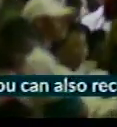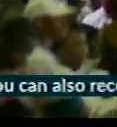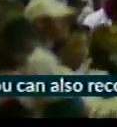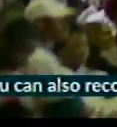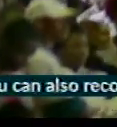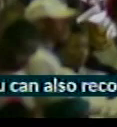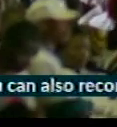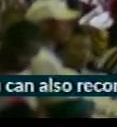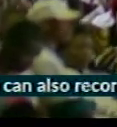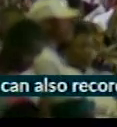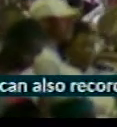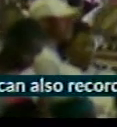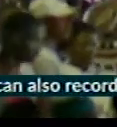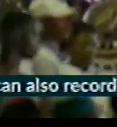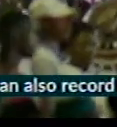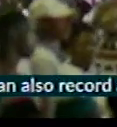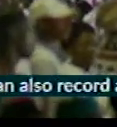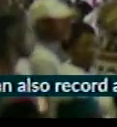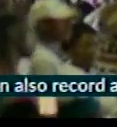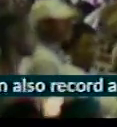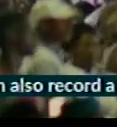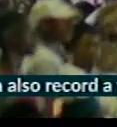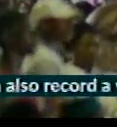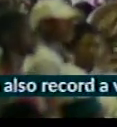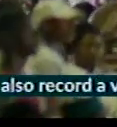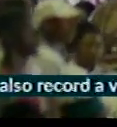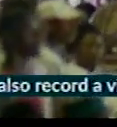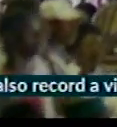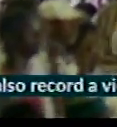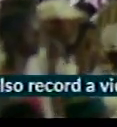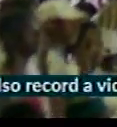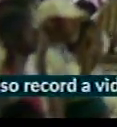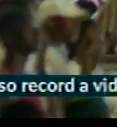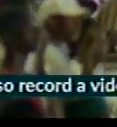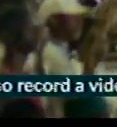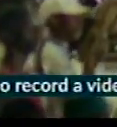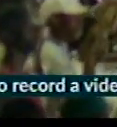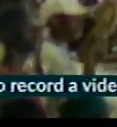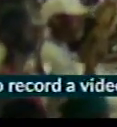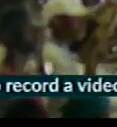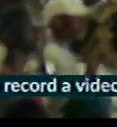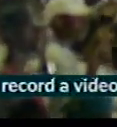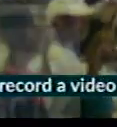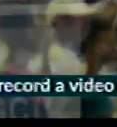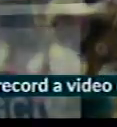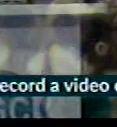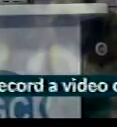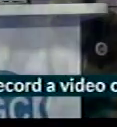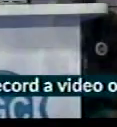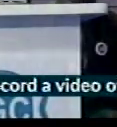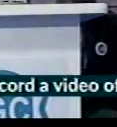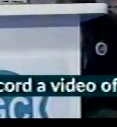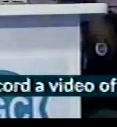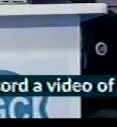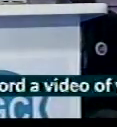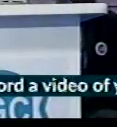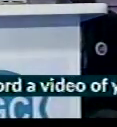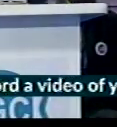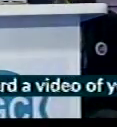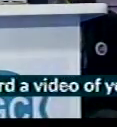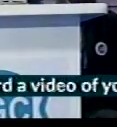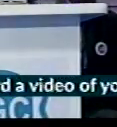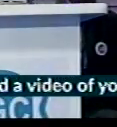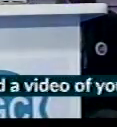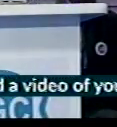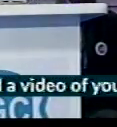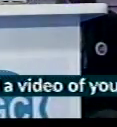the devil did was to allow all them people come here. L'erreur que le diable a commis est de laisser arriver les do you see ici. That? Est-ce que vous